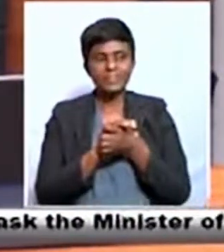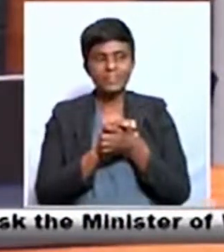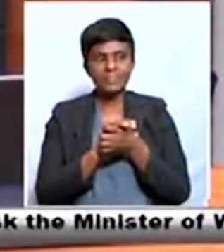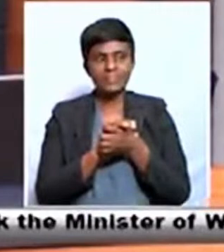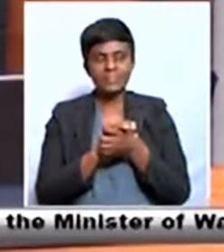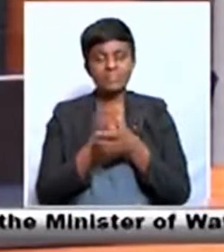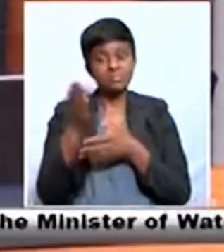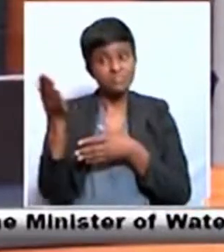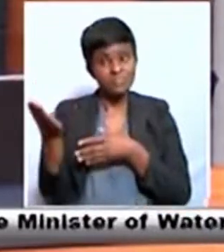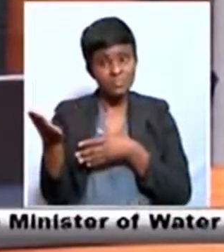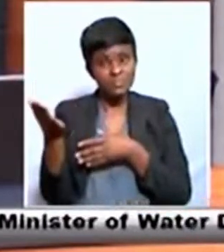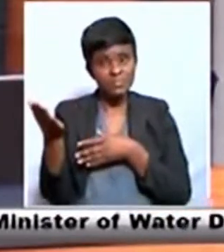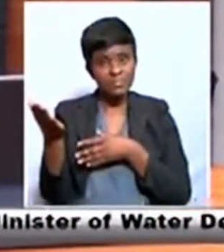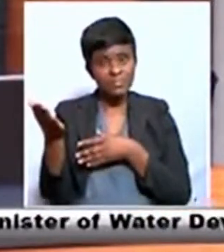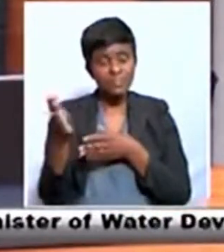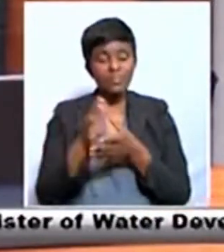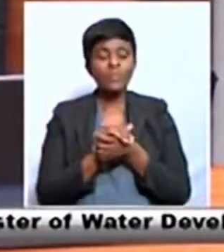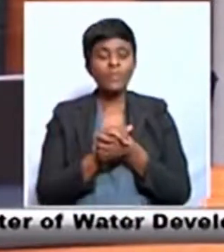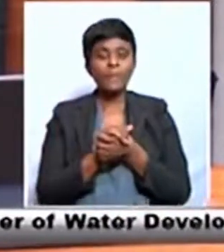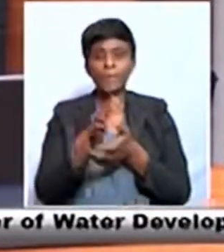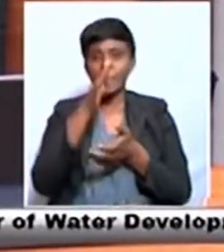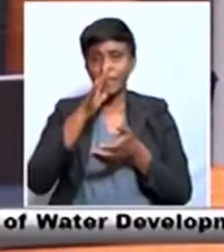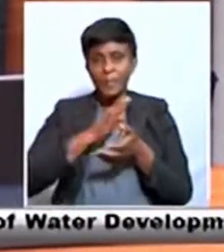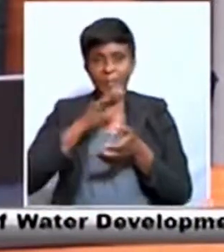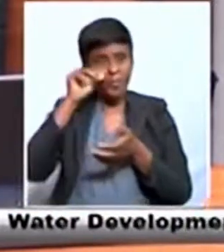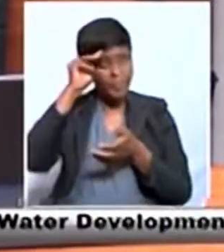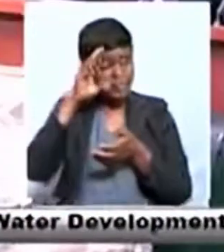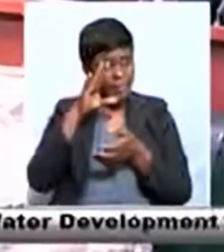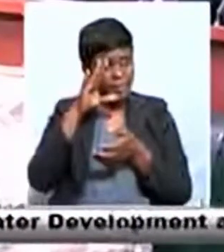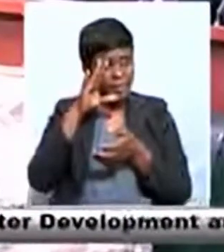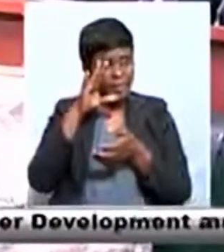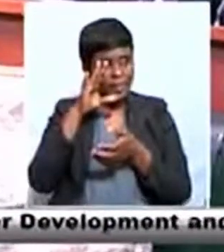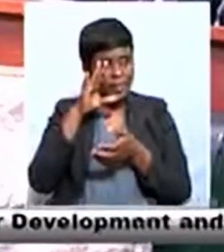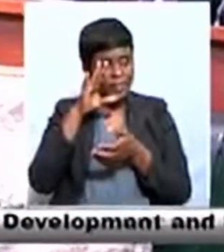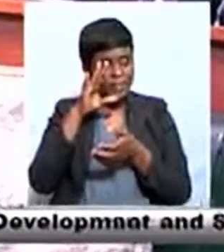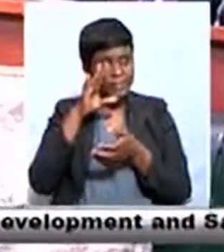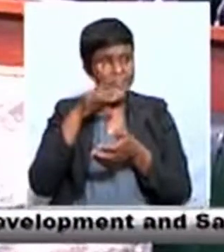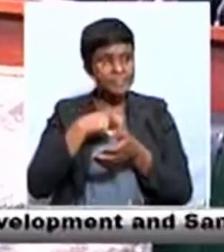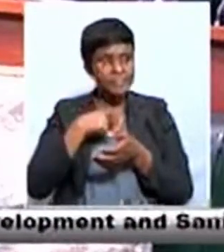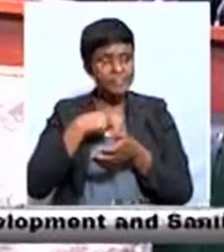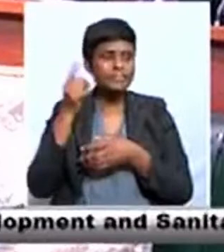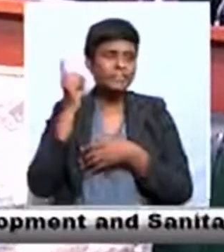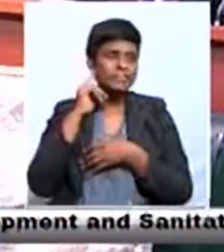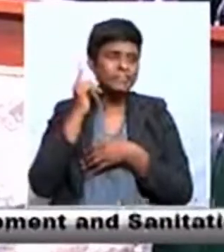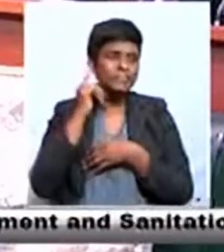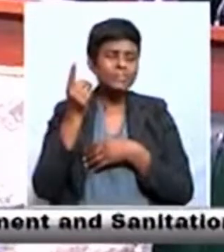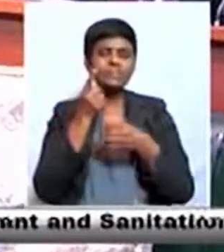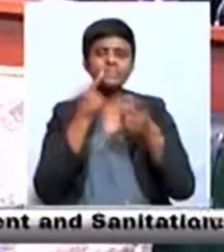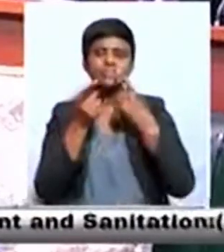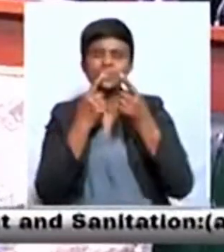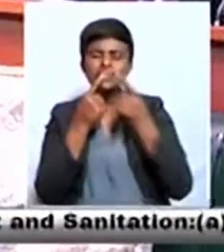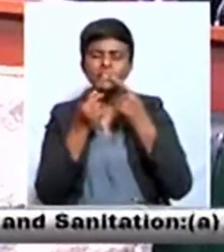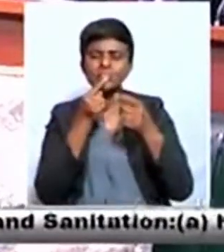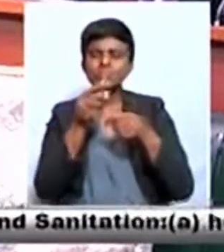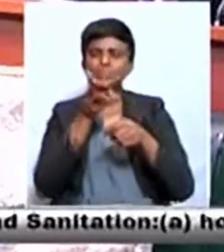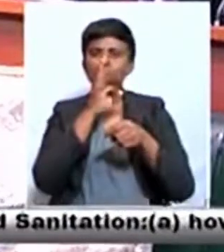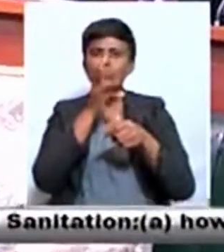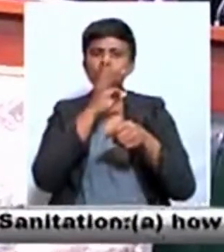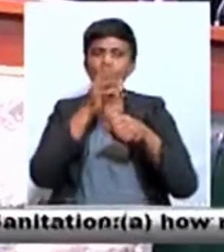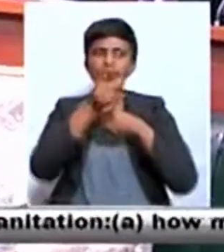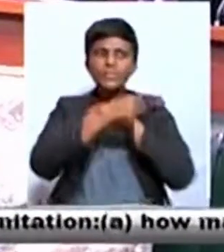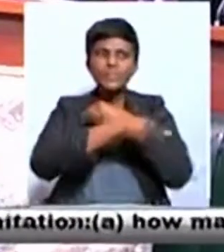Through you, Madam Speaker. Minister, I've heard you talking about sinking of boreholes in